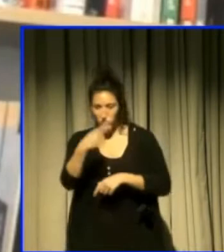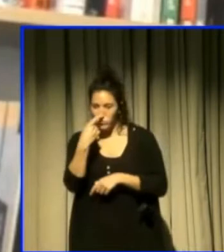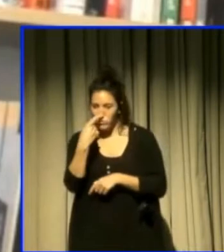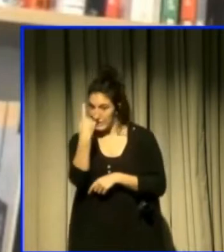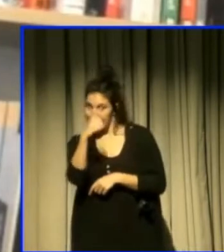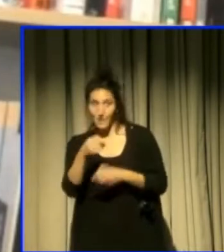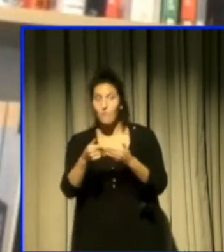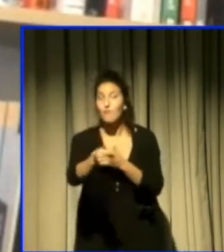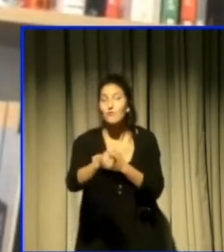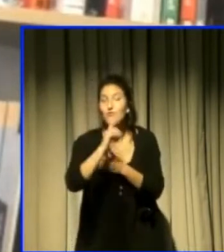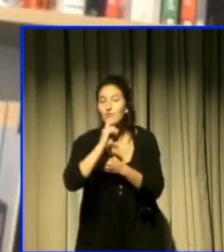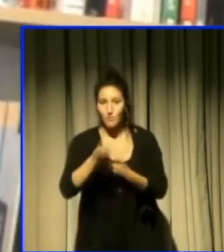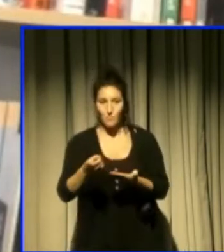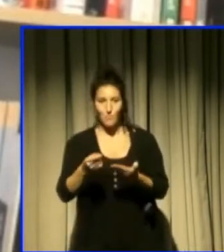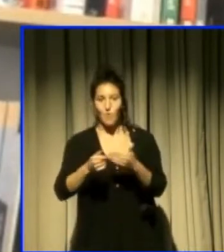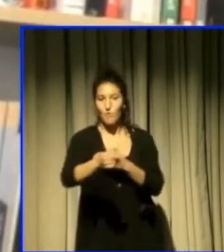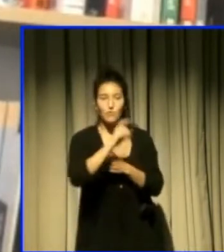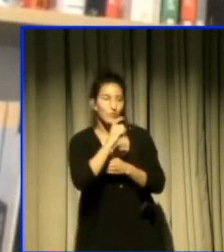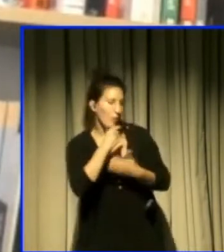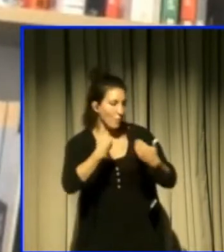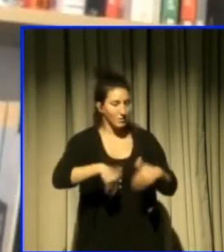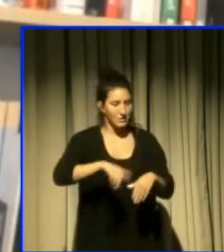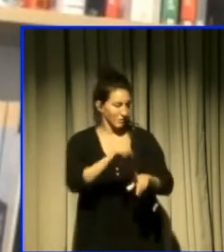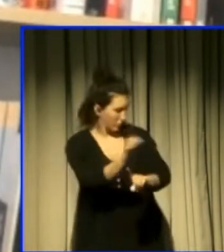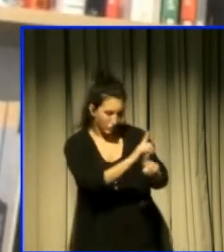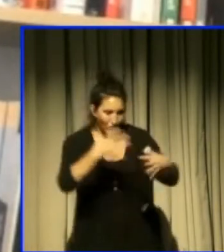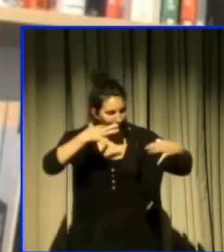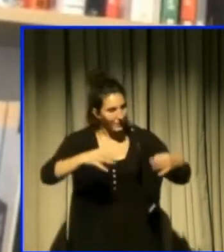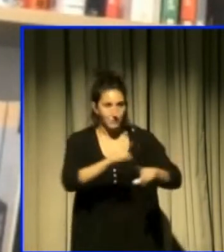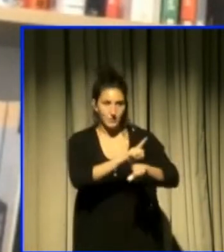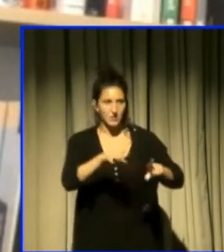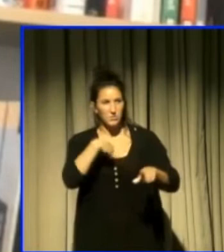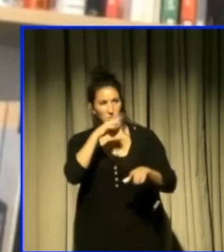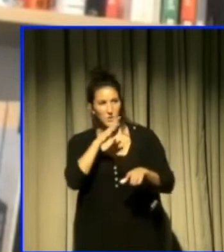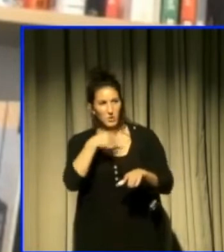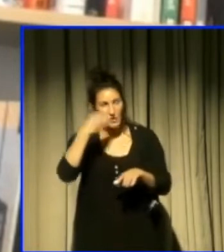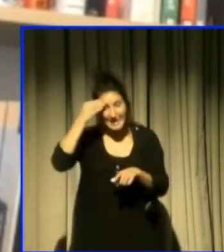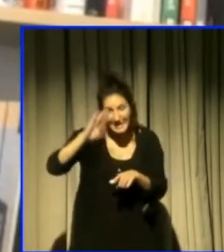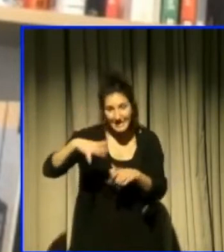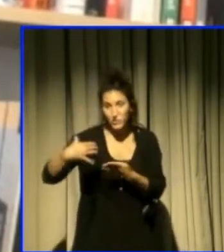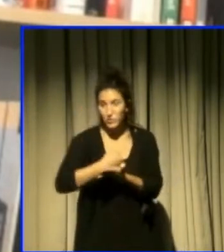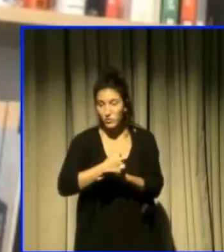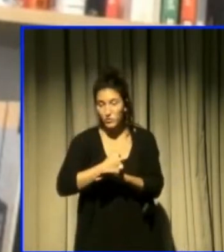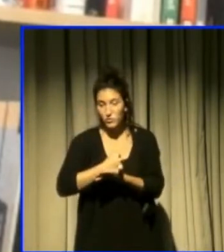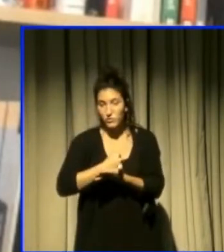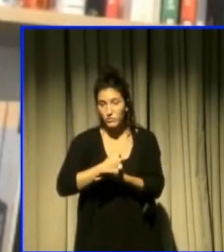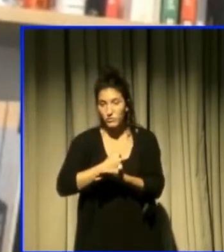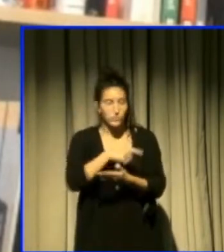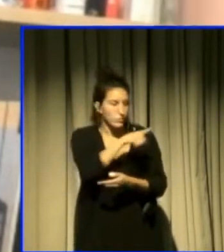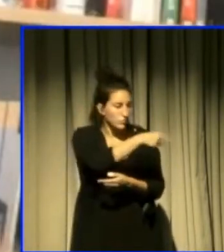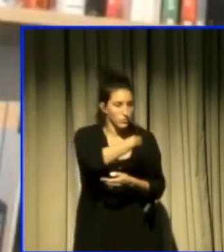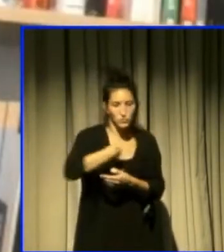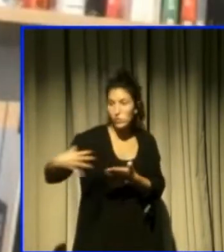And actually, that's not the case, because I feel that every one of us, you, me, everyone in this